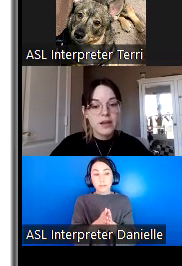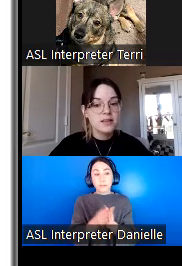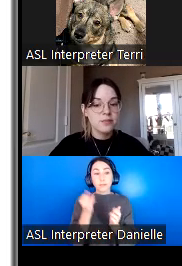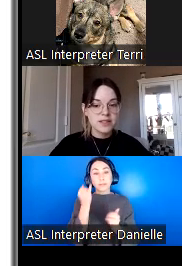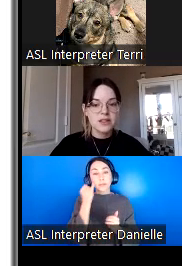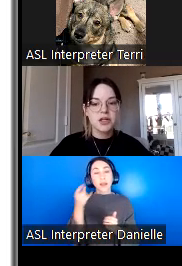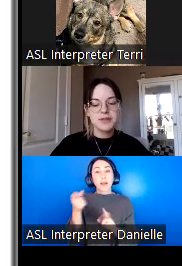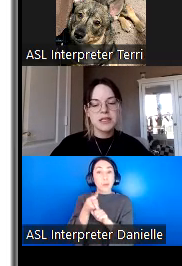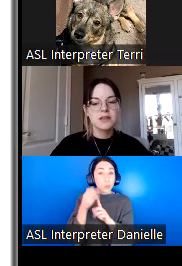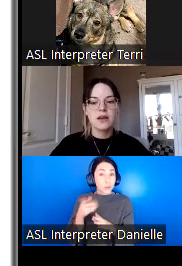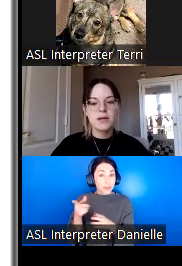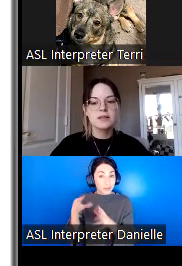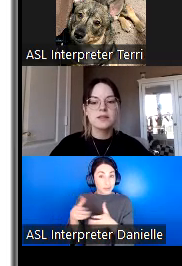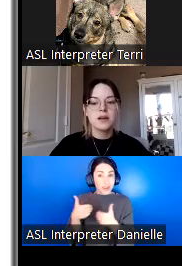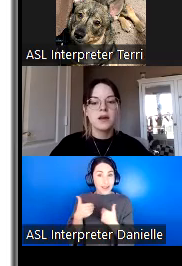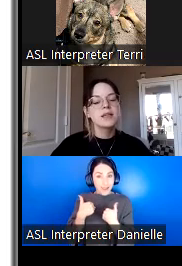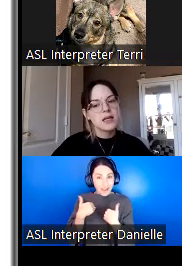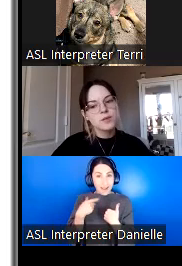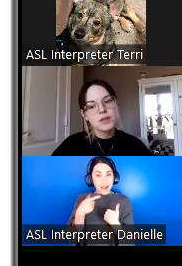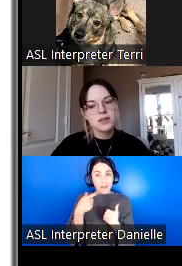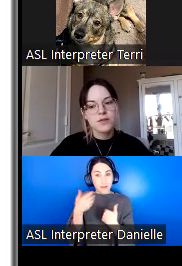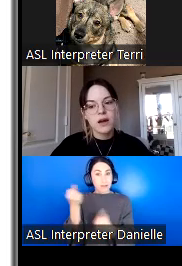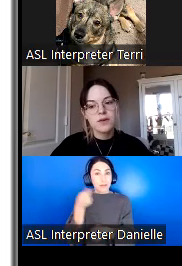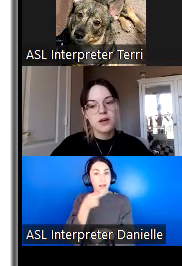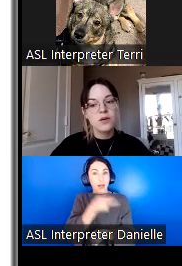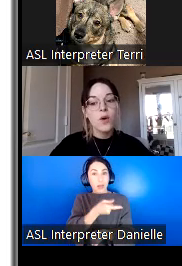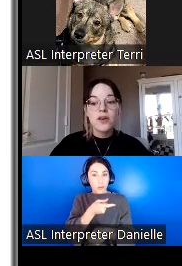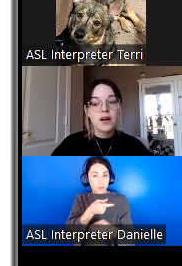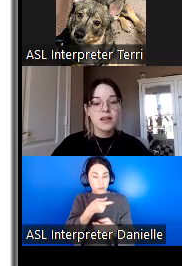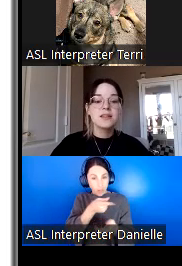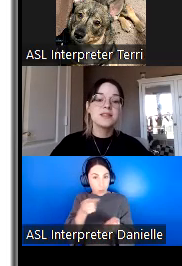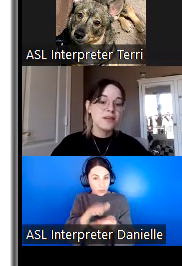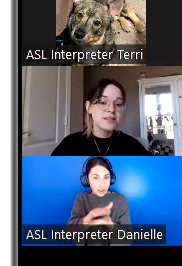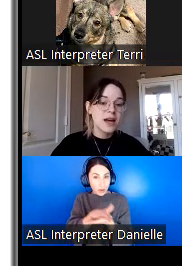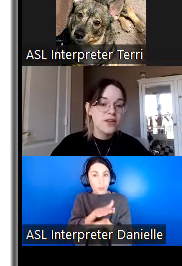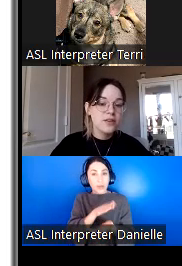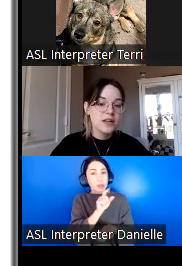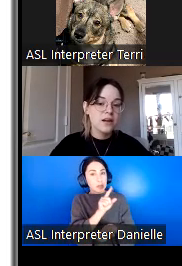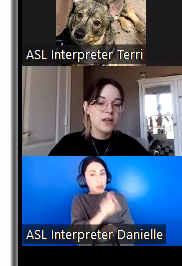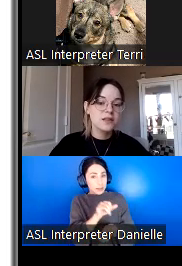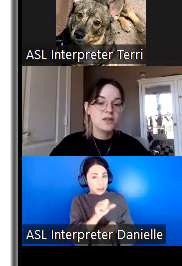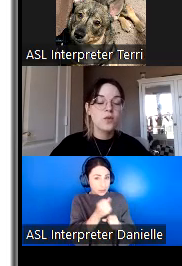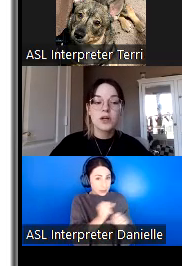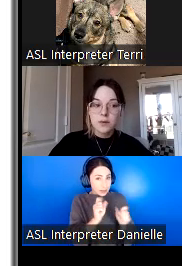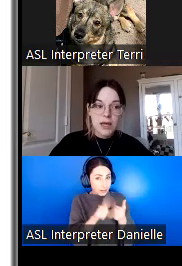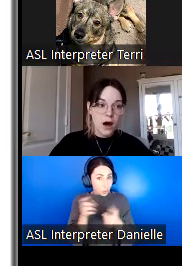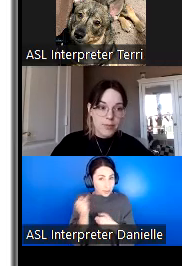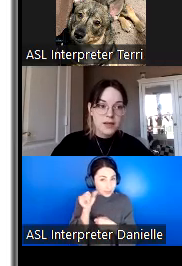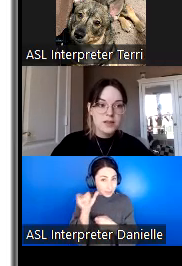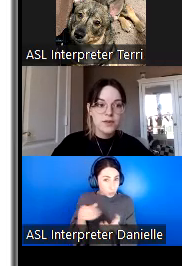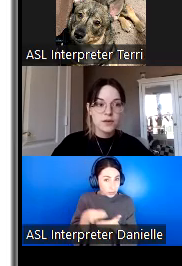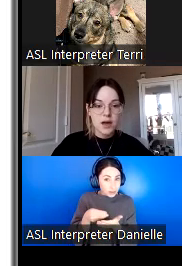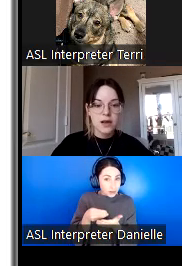abusive party is in possession of these documents, assess with the survivor whether or not it is safe to gather the documents or to